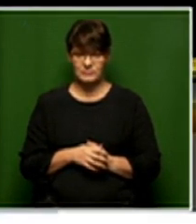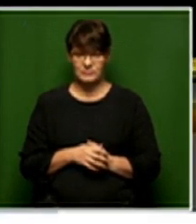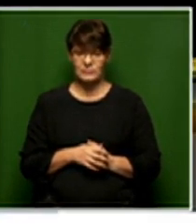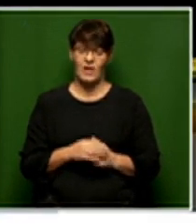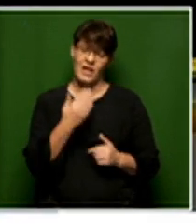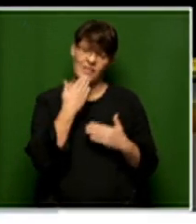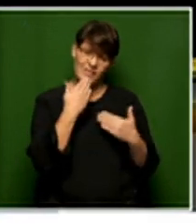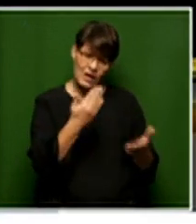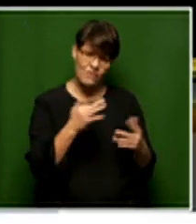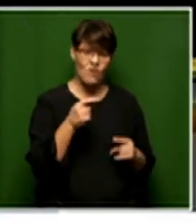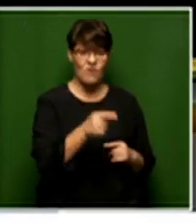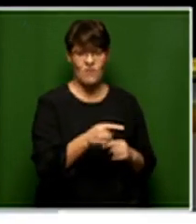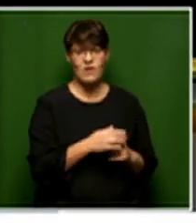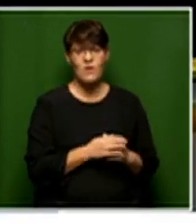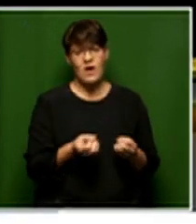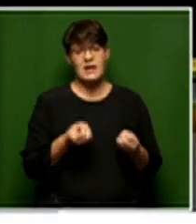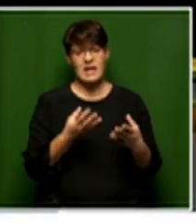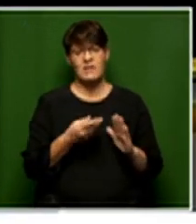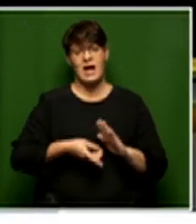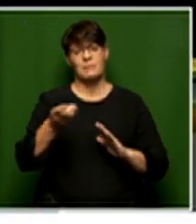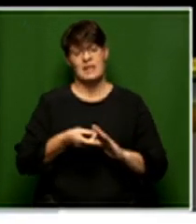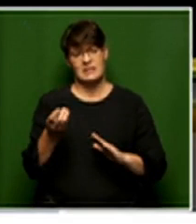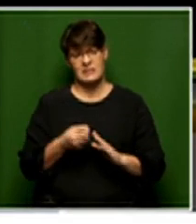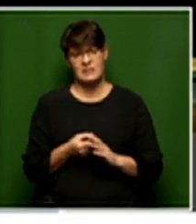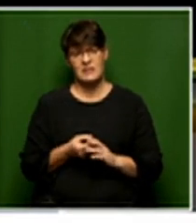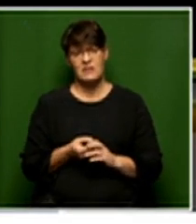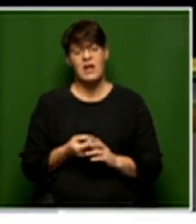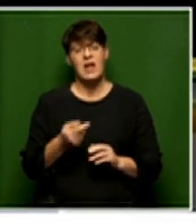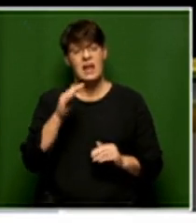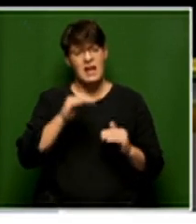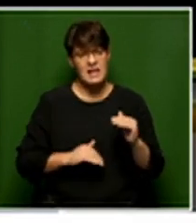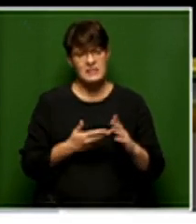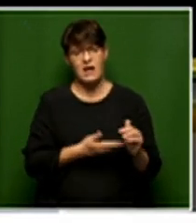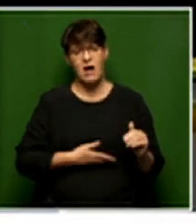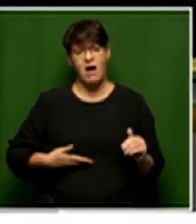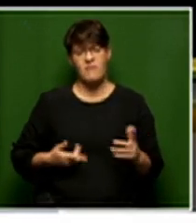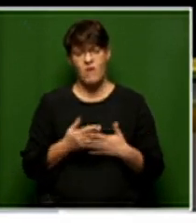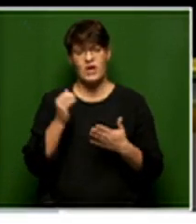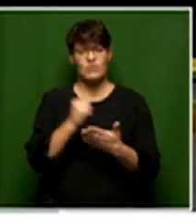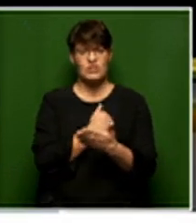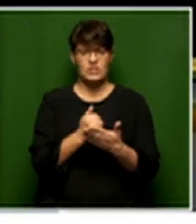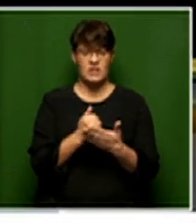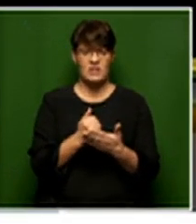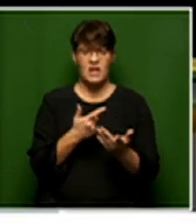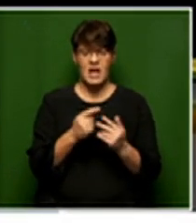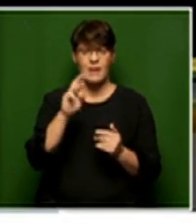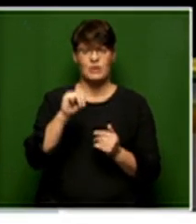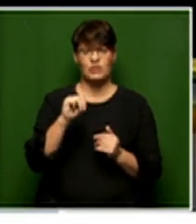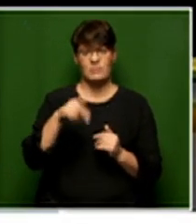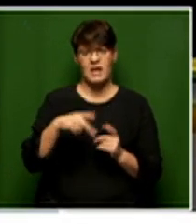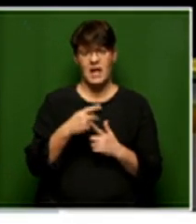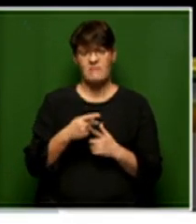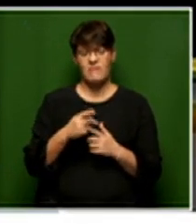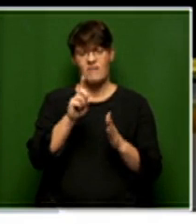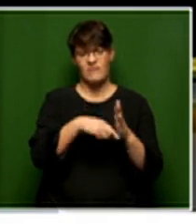Corbin, thank you so much for that. Yeah, giving us that update, of course. Yeah, less than half of the registered voters out in Mitchell's Plain, they